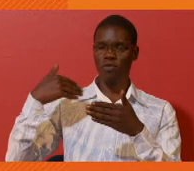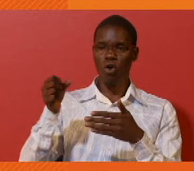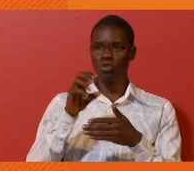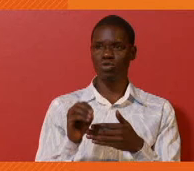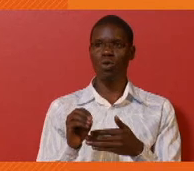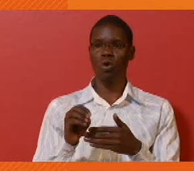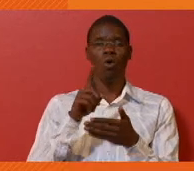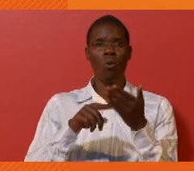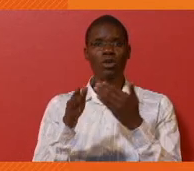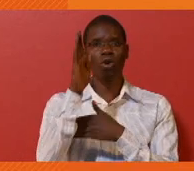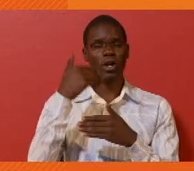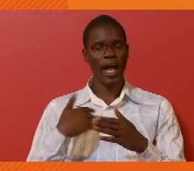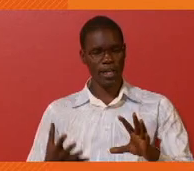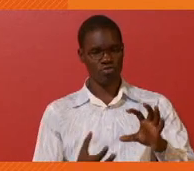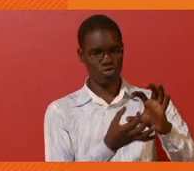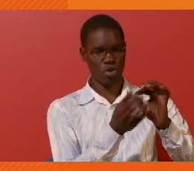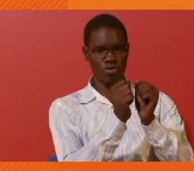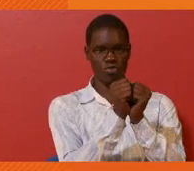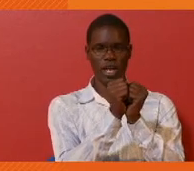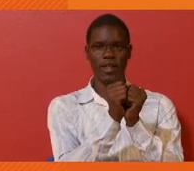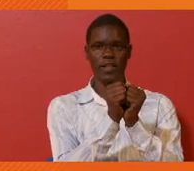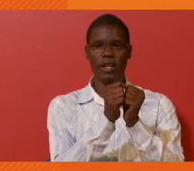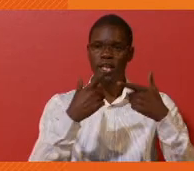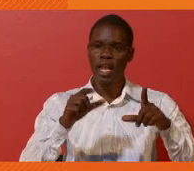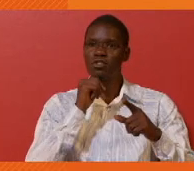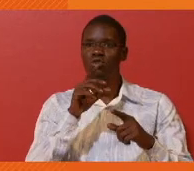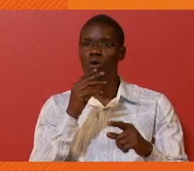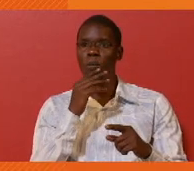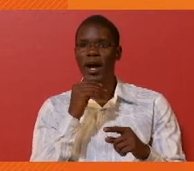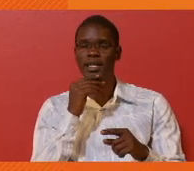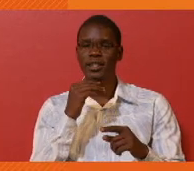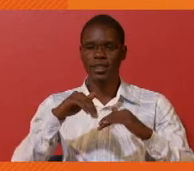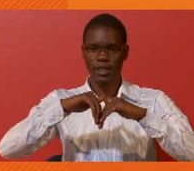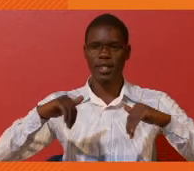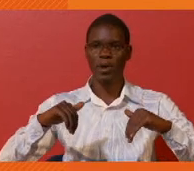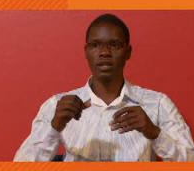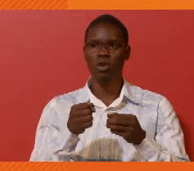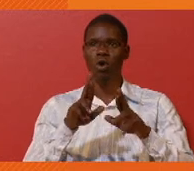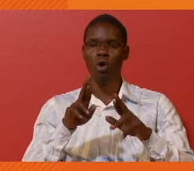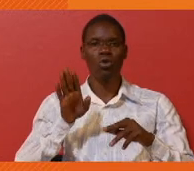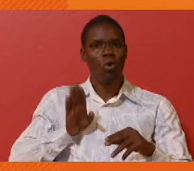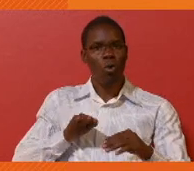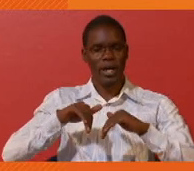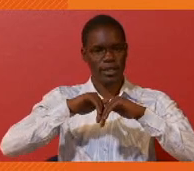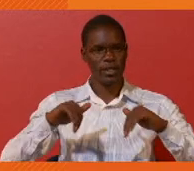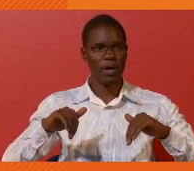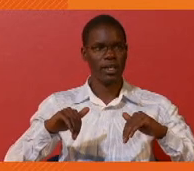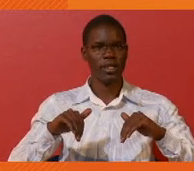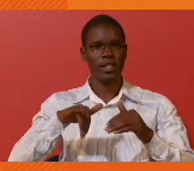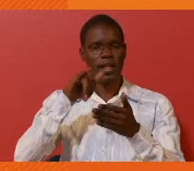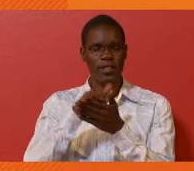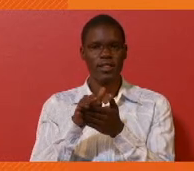Therefore, what God has joined together, let no man or woman separate. And that's